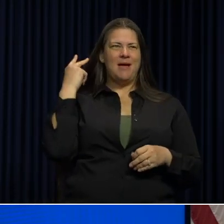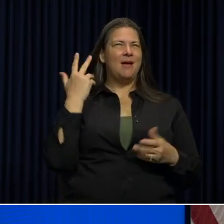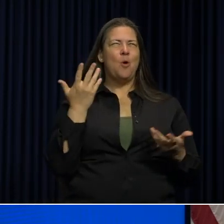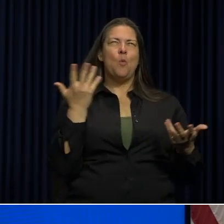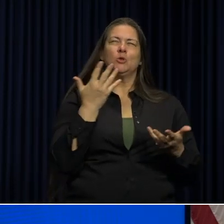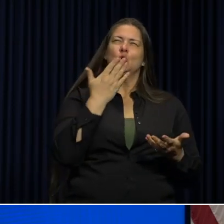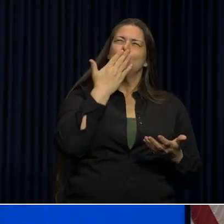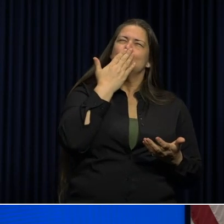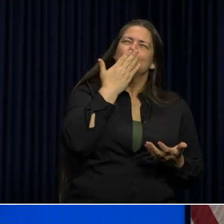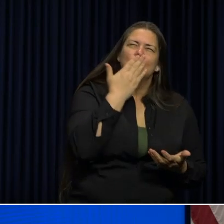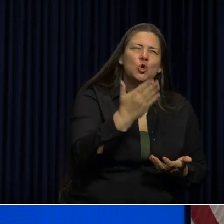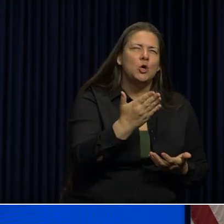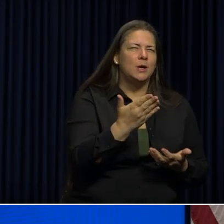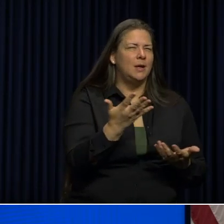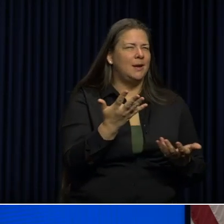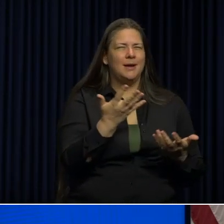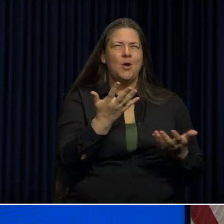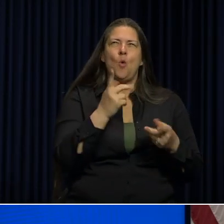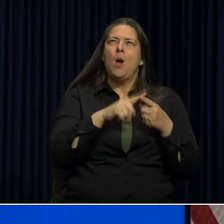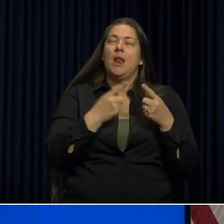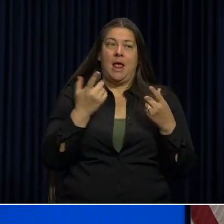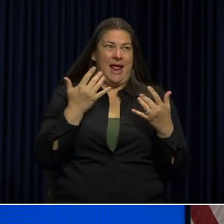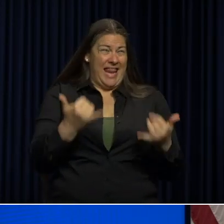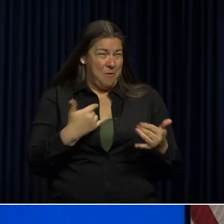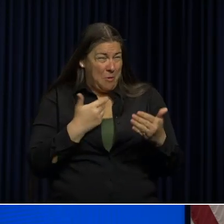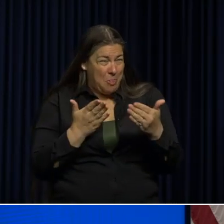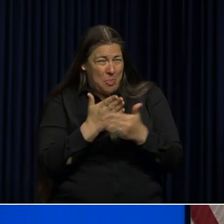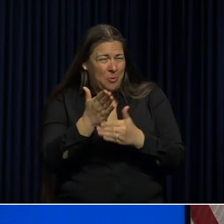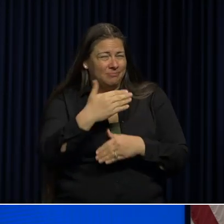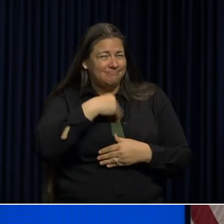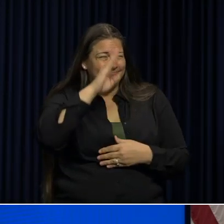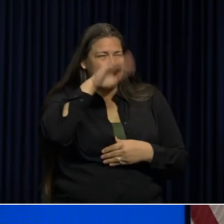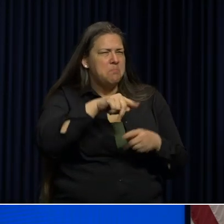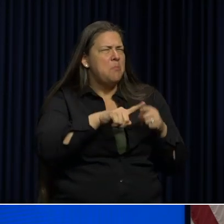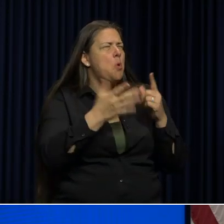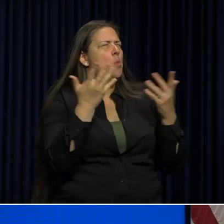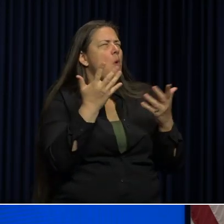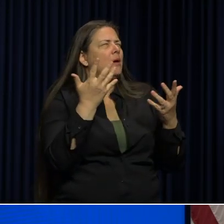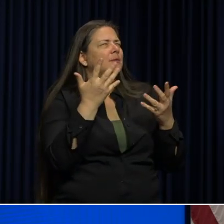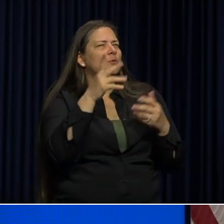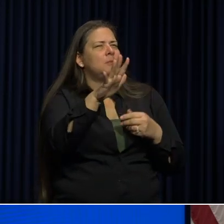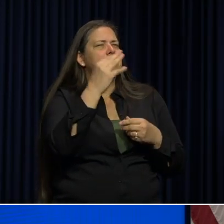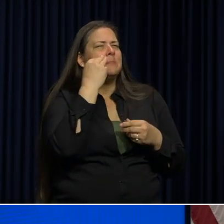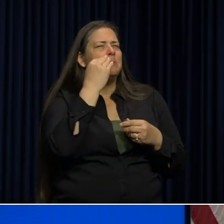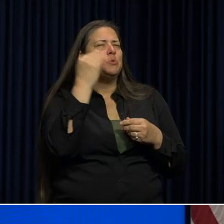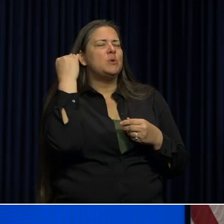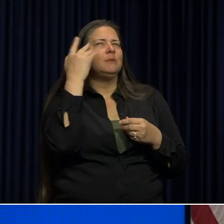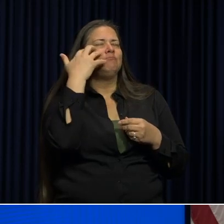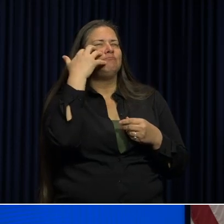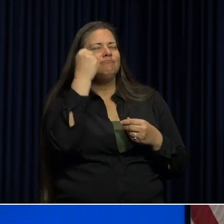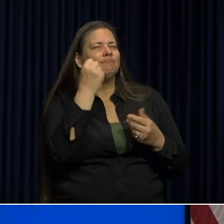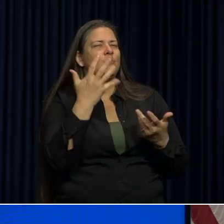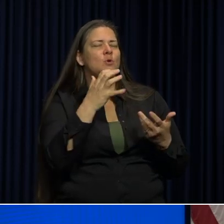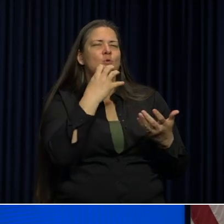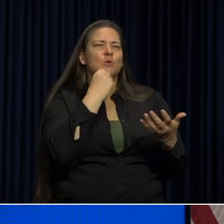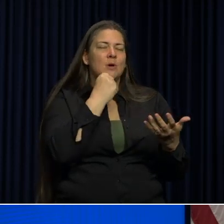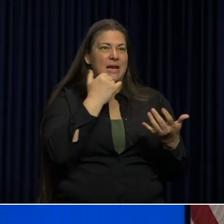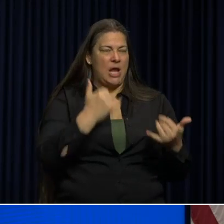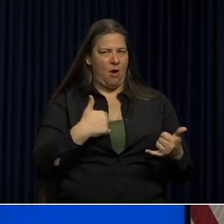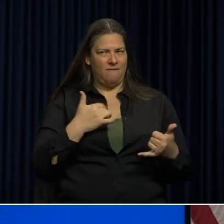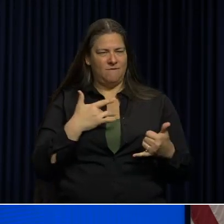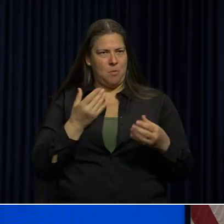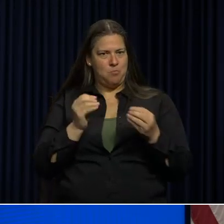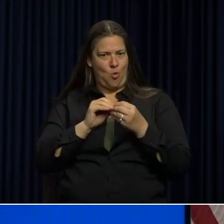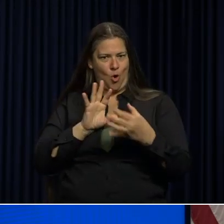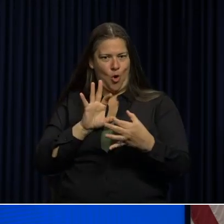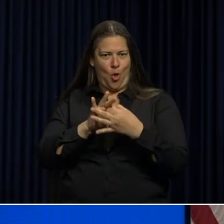for just about any reason with what we're going through. But I treasure those moments. I feel more connected to my kids' lives, mainly because they're